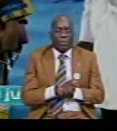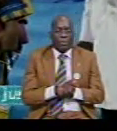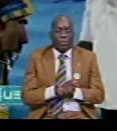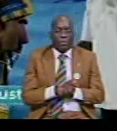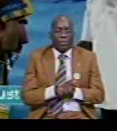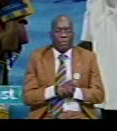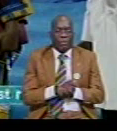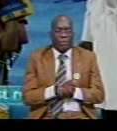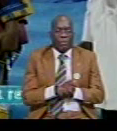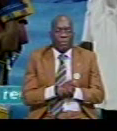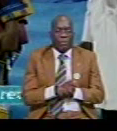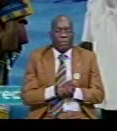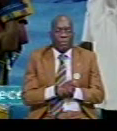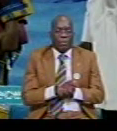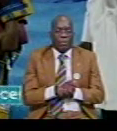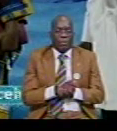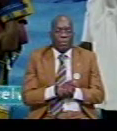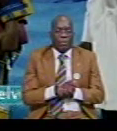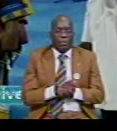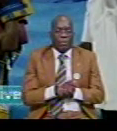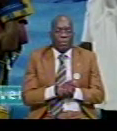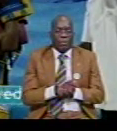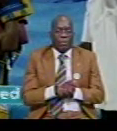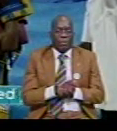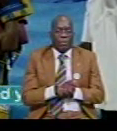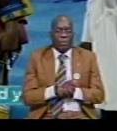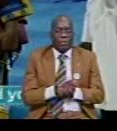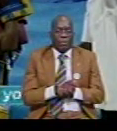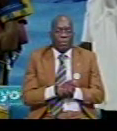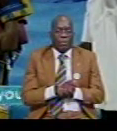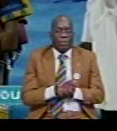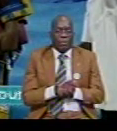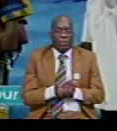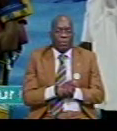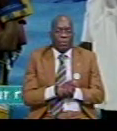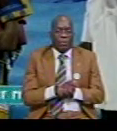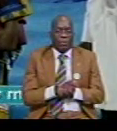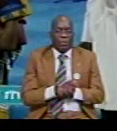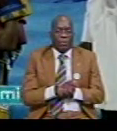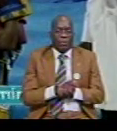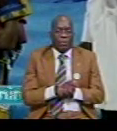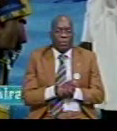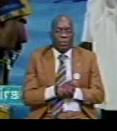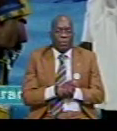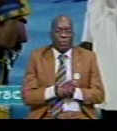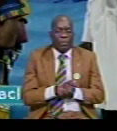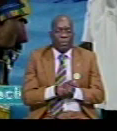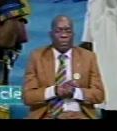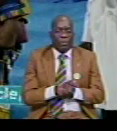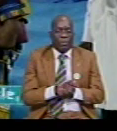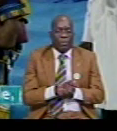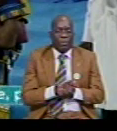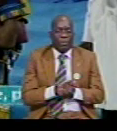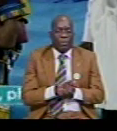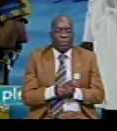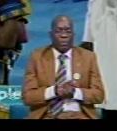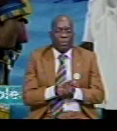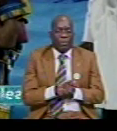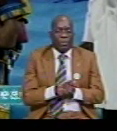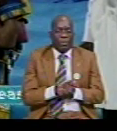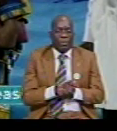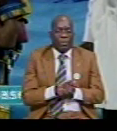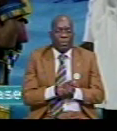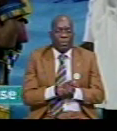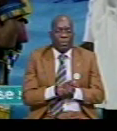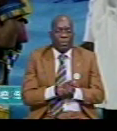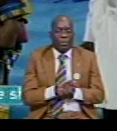medication. But on Friday, when the man of God said, Raise your one hand up and